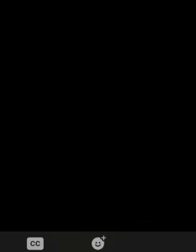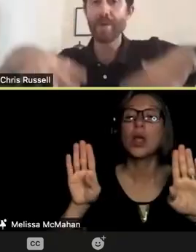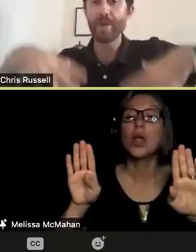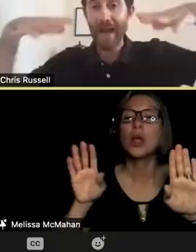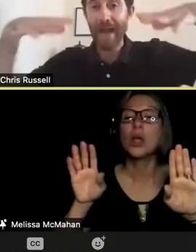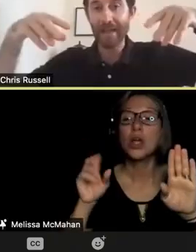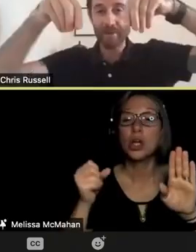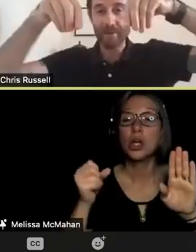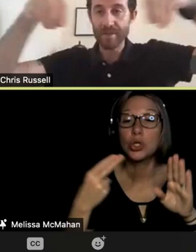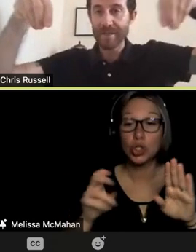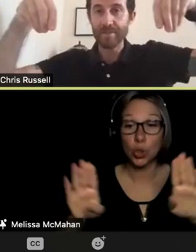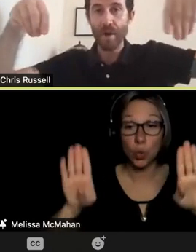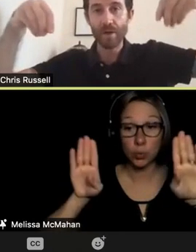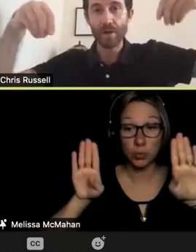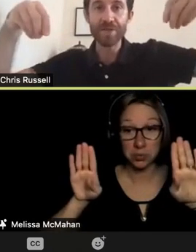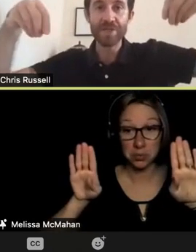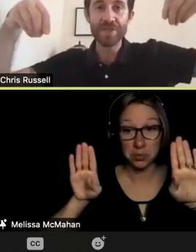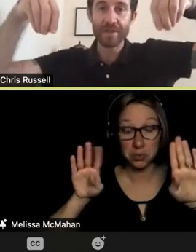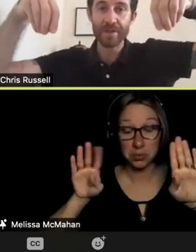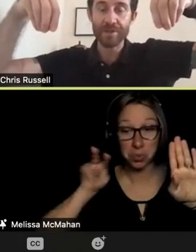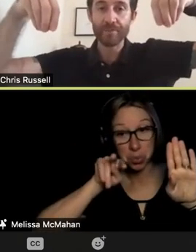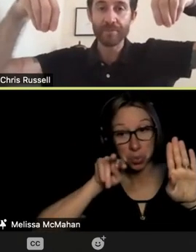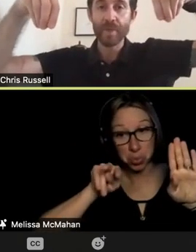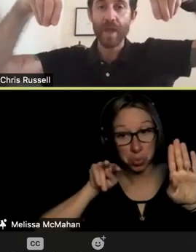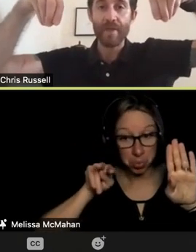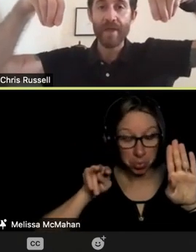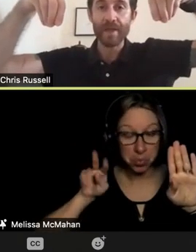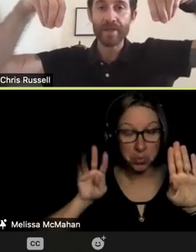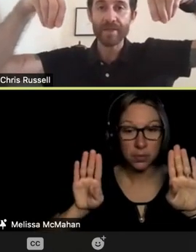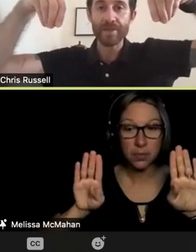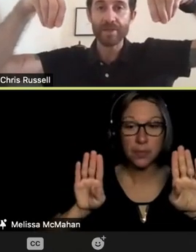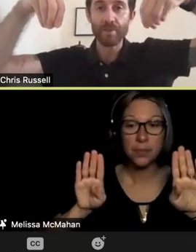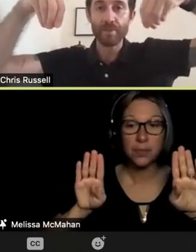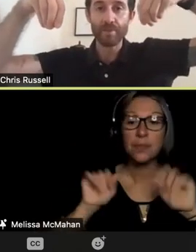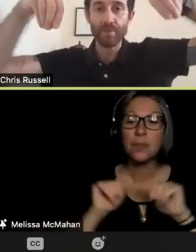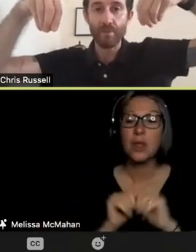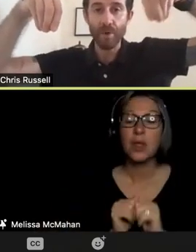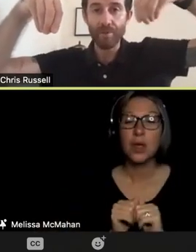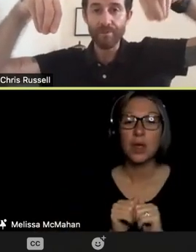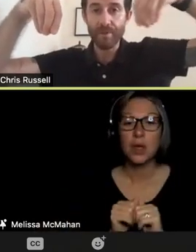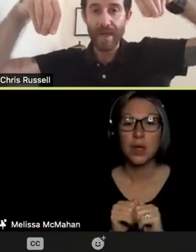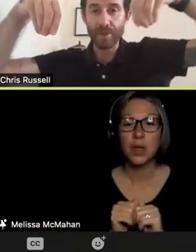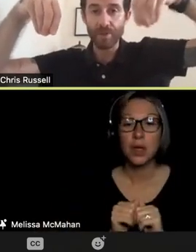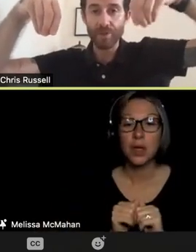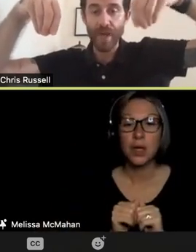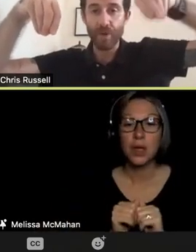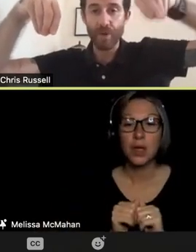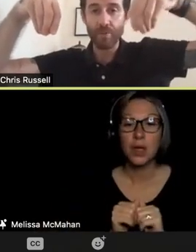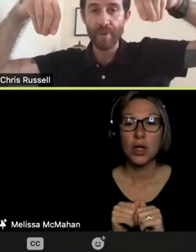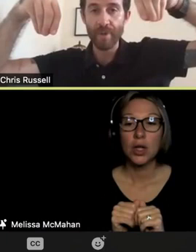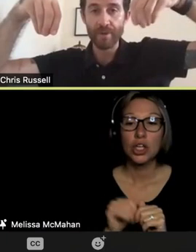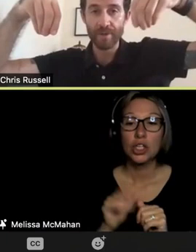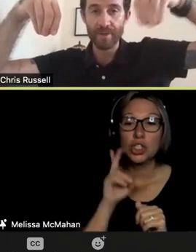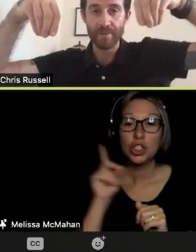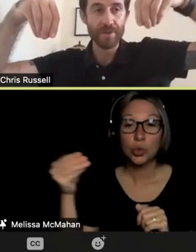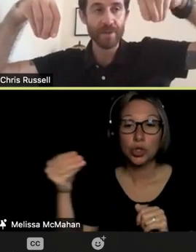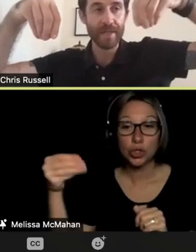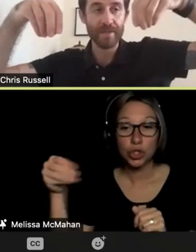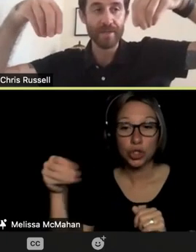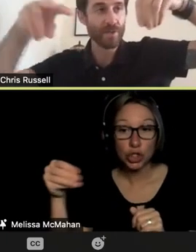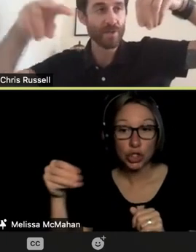would hold them up at eye level, spaced apart a good 6 inches. And then she would add a little shake or movement